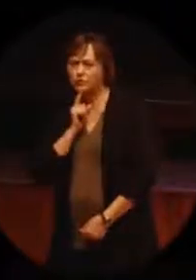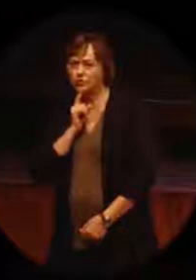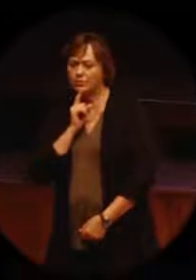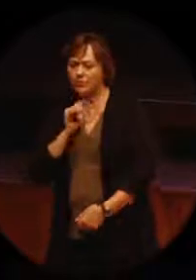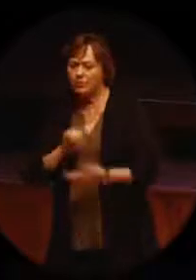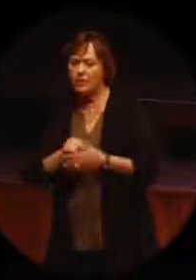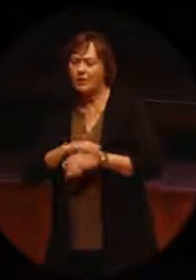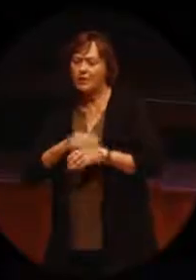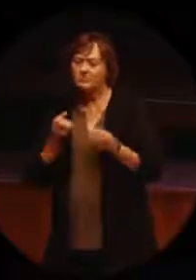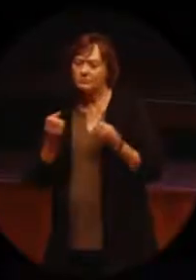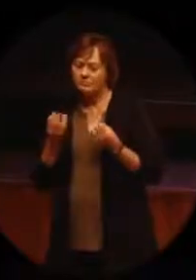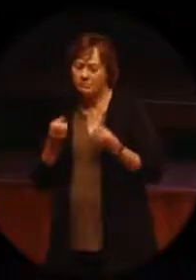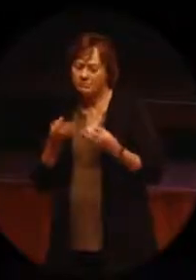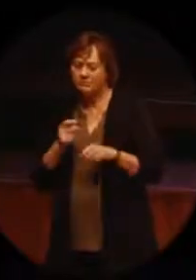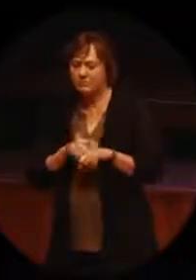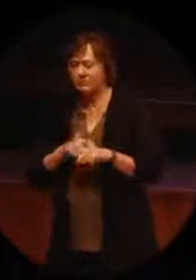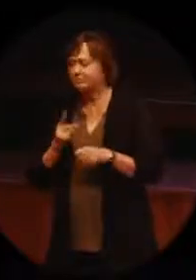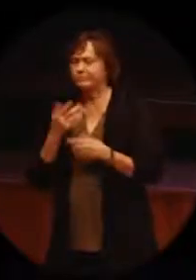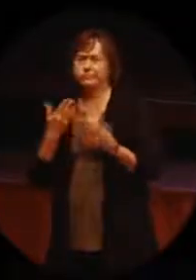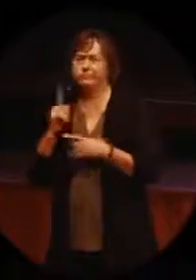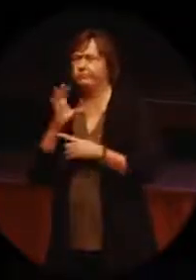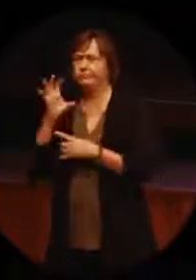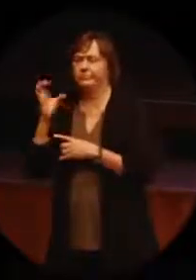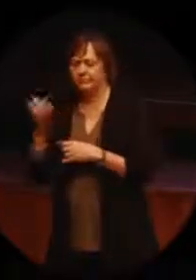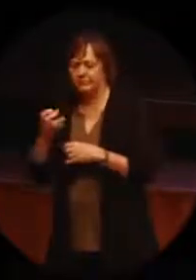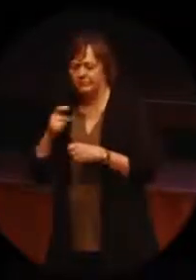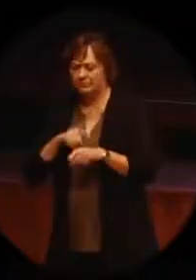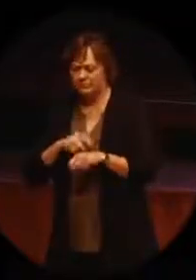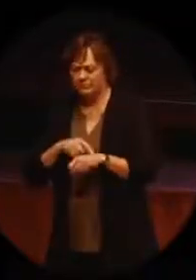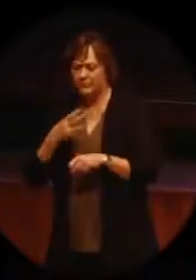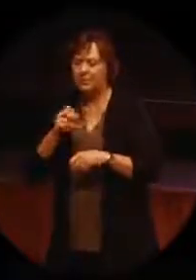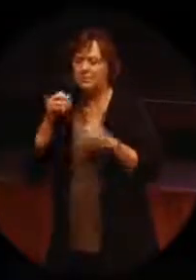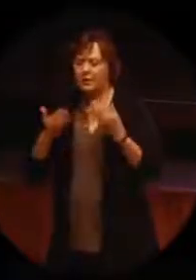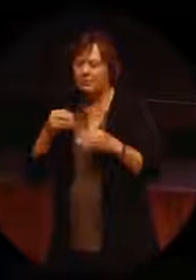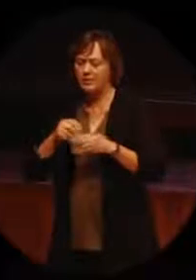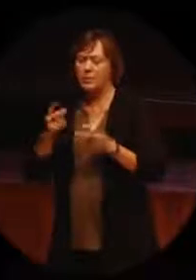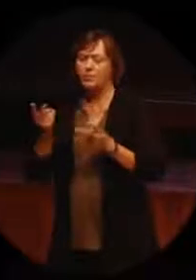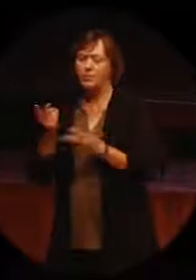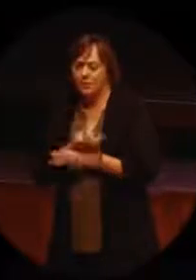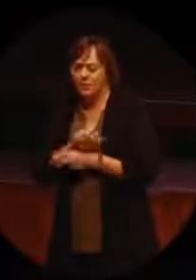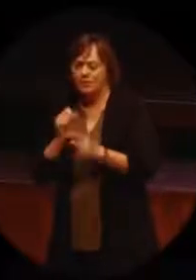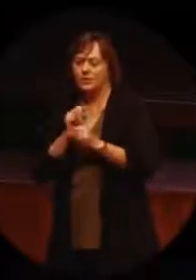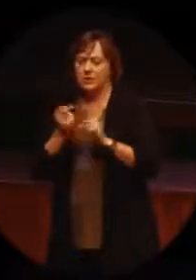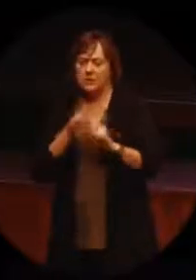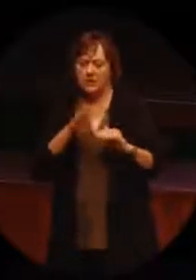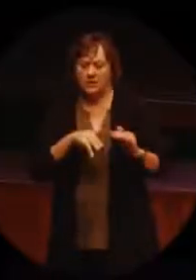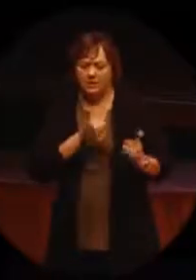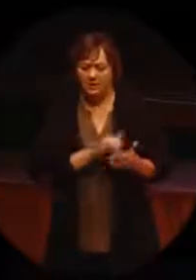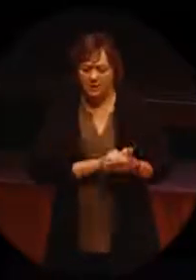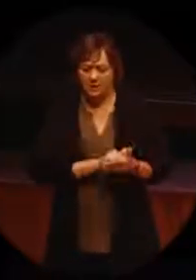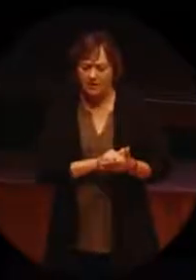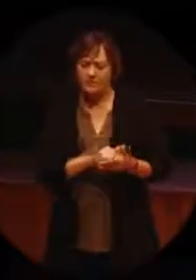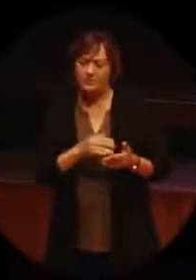I'm sure that on numerous times, probably hundreds of times, he was probably in worse situations